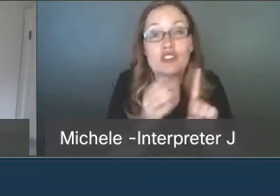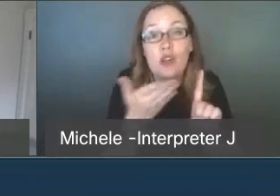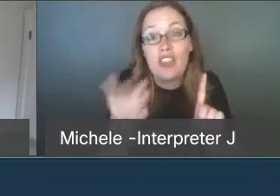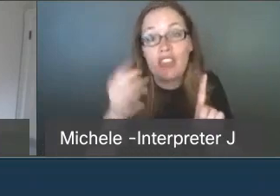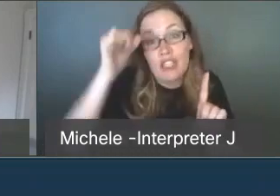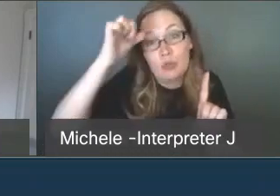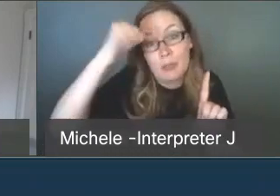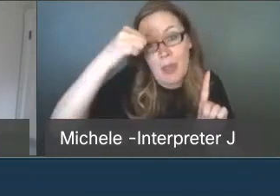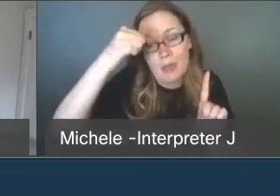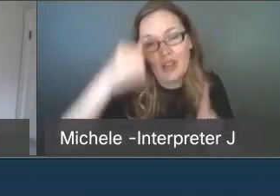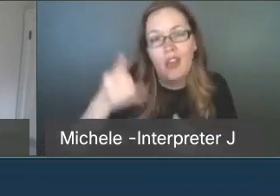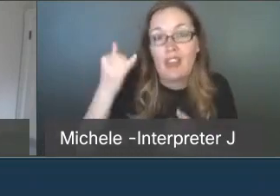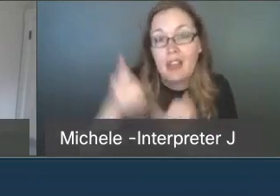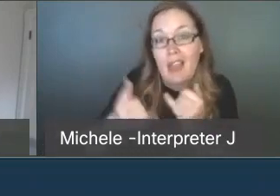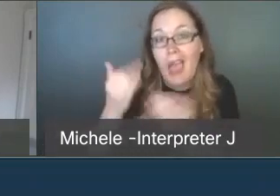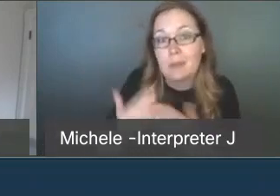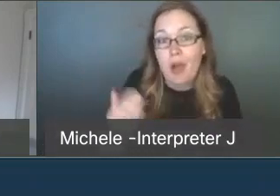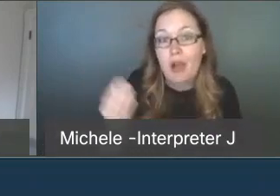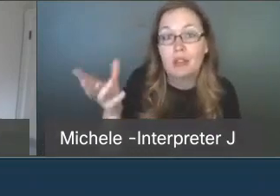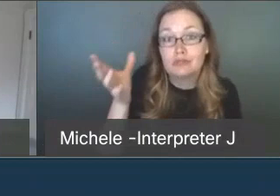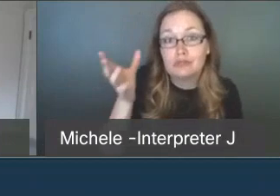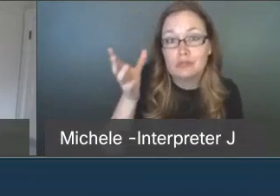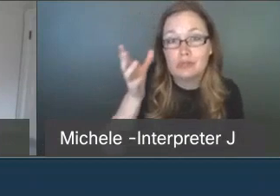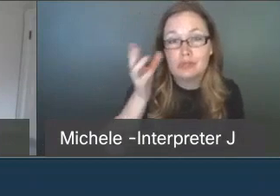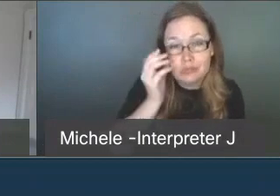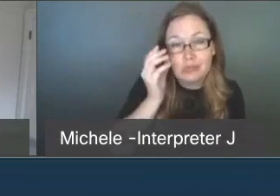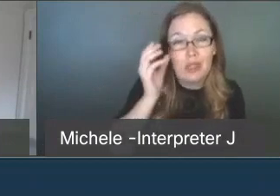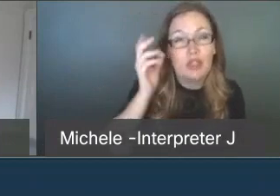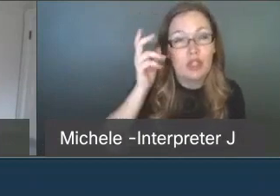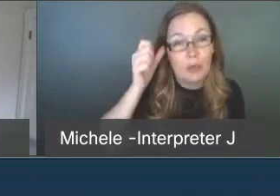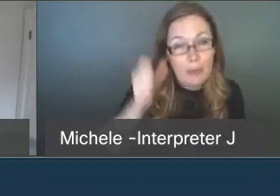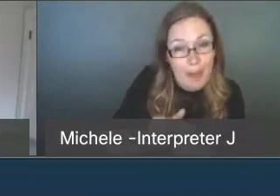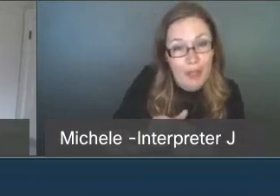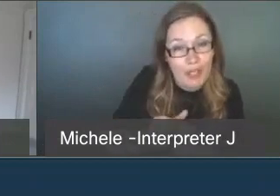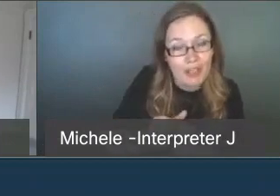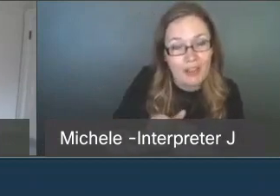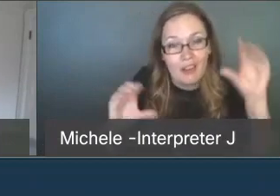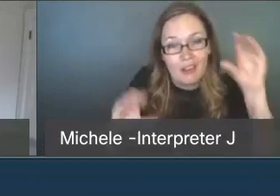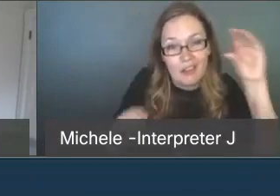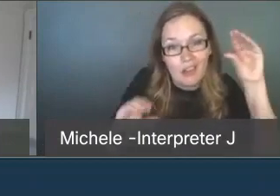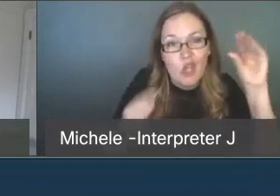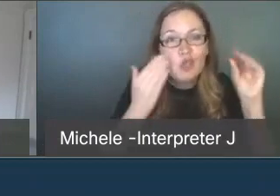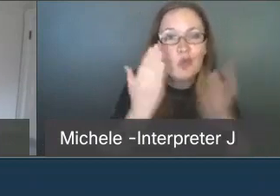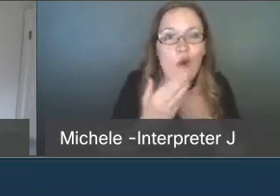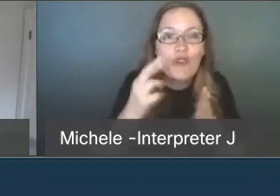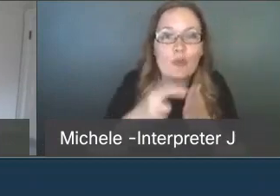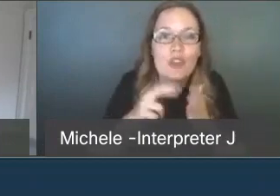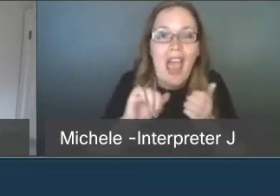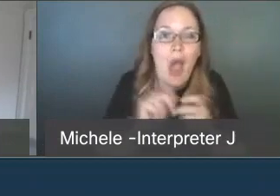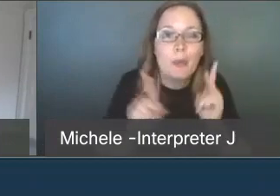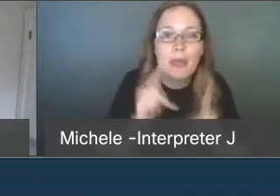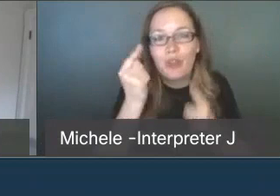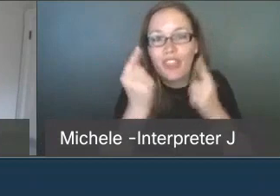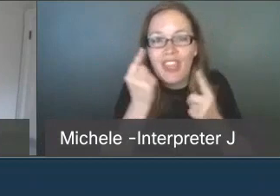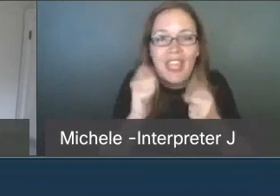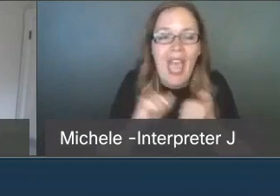And the last thing you hear is also going to be one of the things that you remember, right? So this is just what we know from research on how people think and how